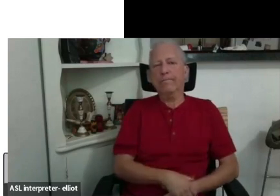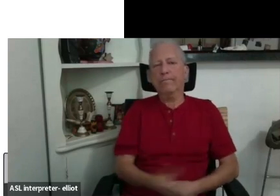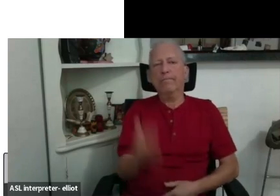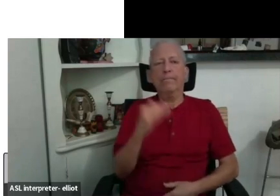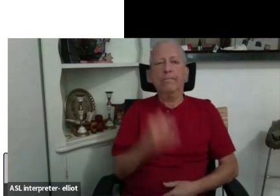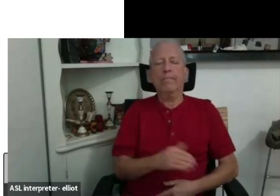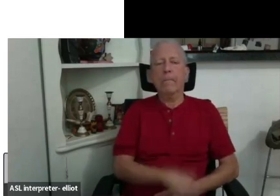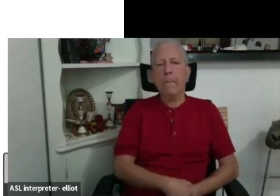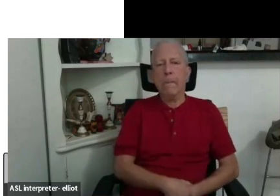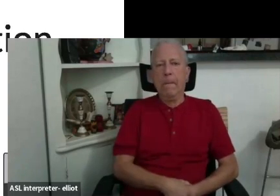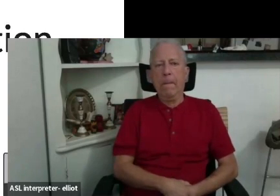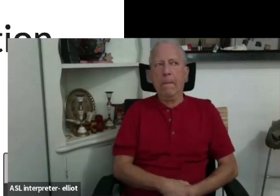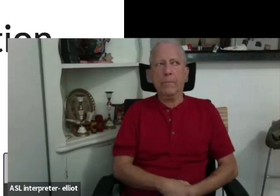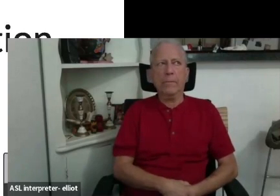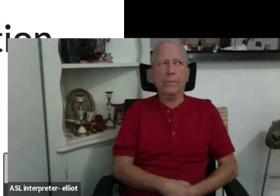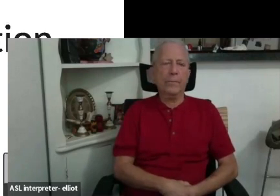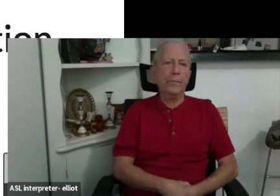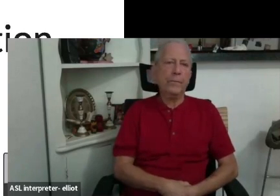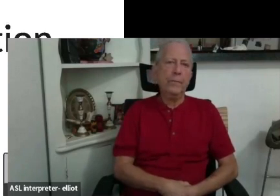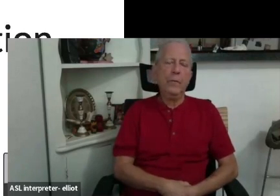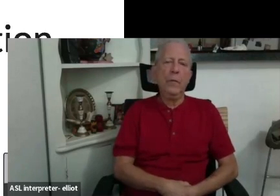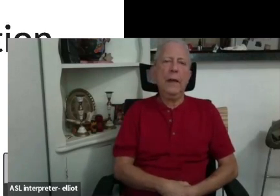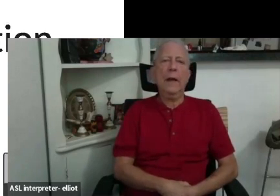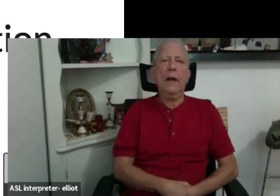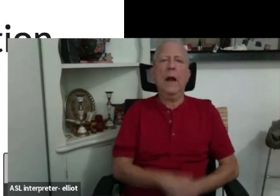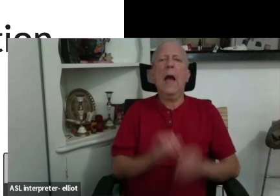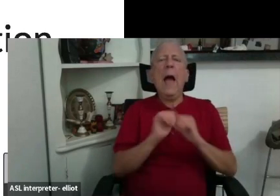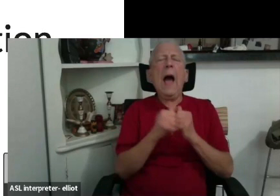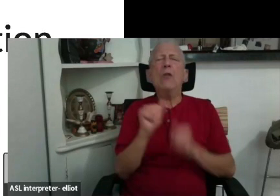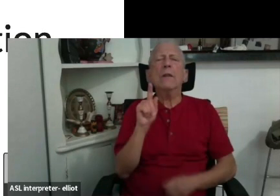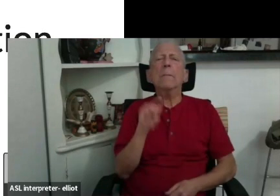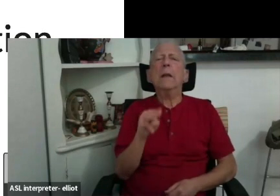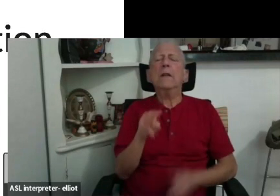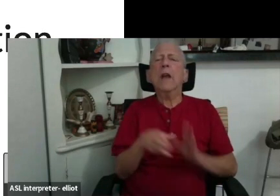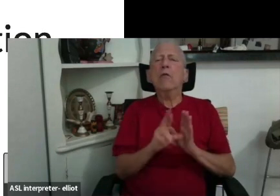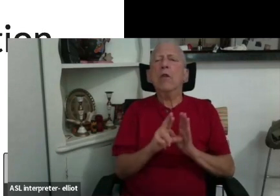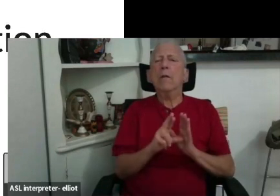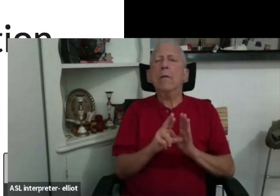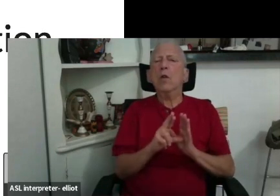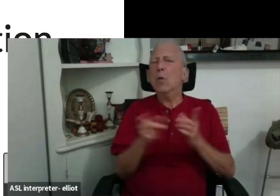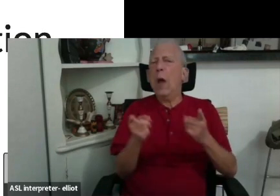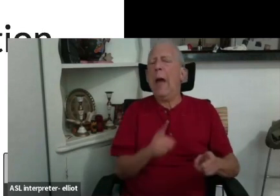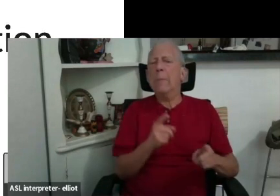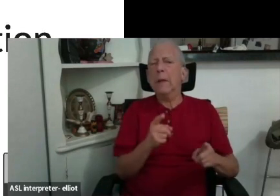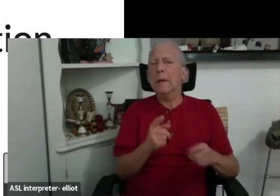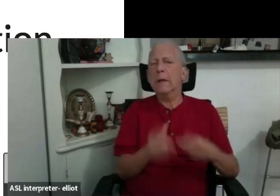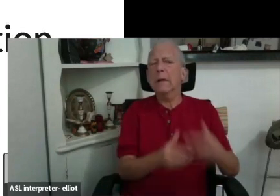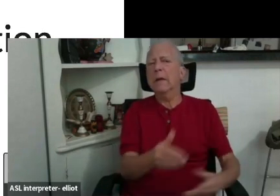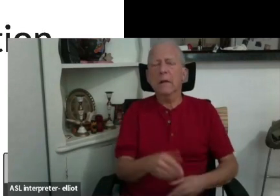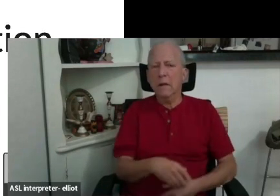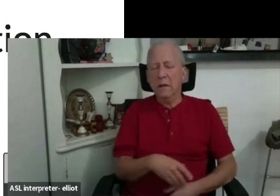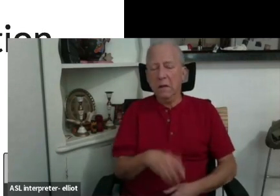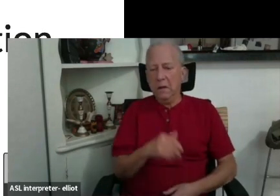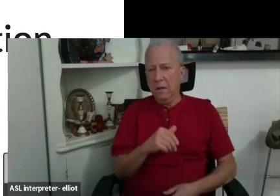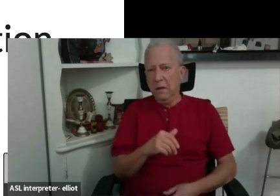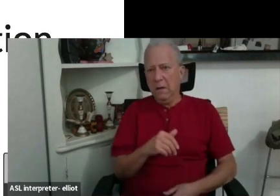Next slide. So how does the administrative review process happen? It doesn't detail much. It's just